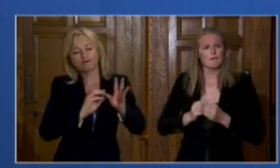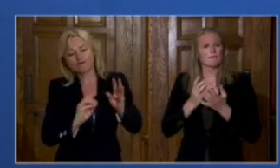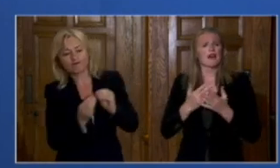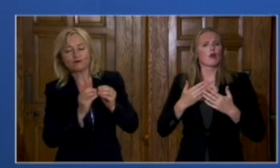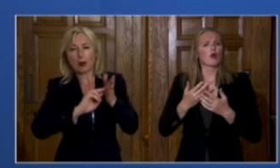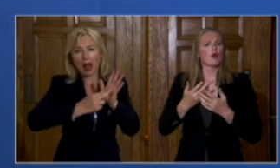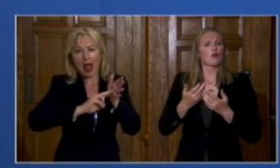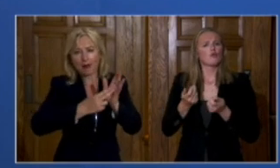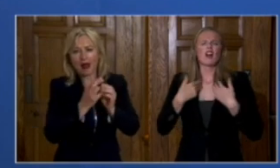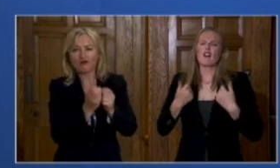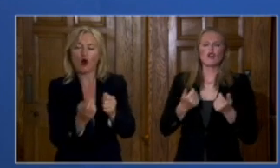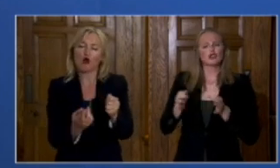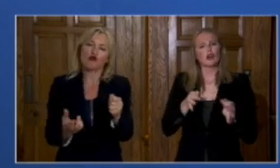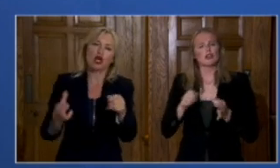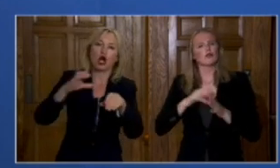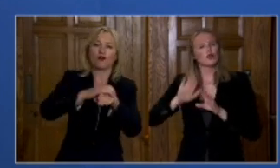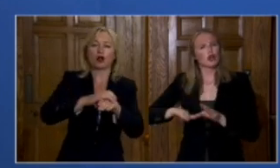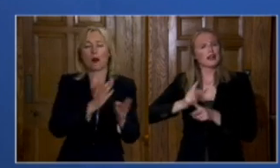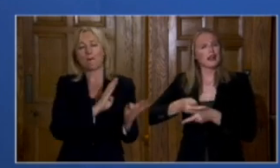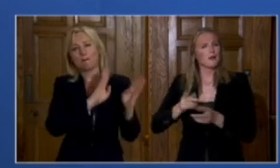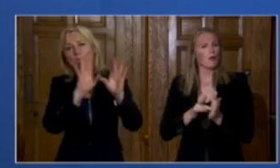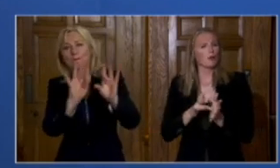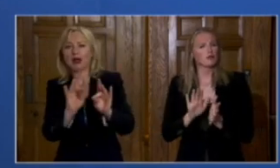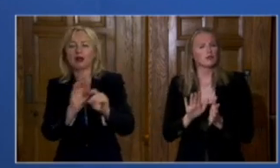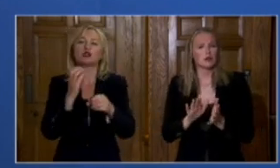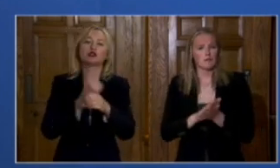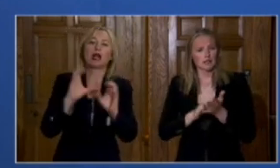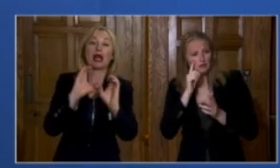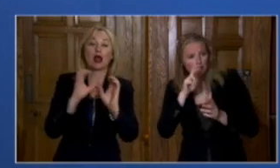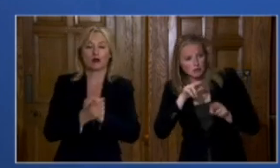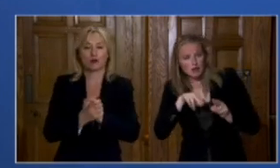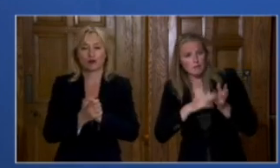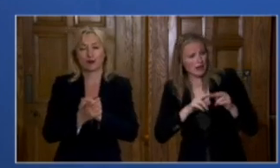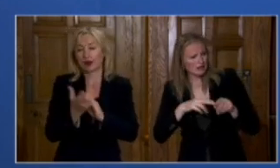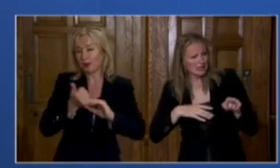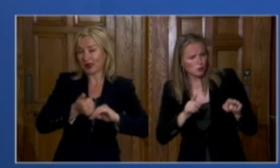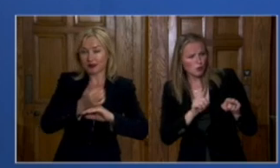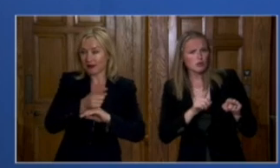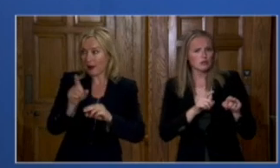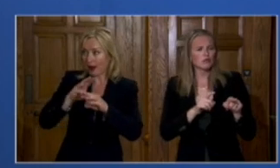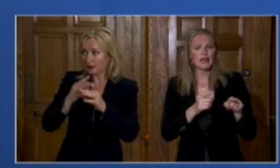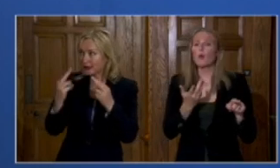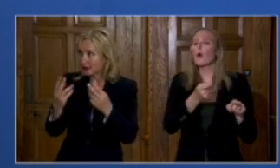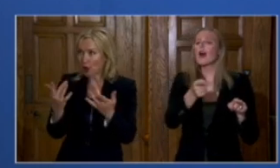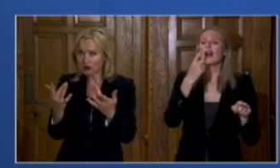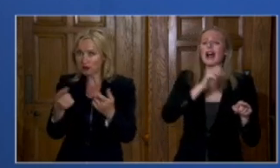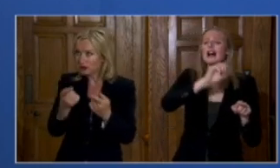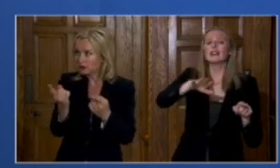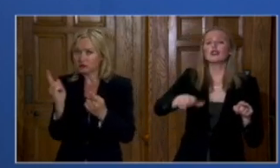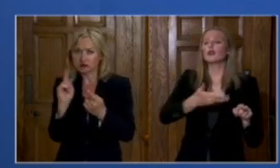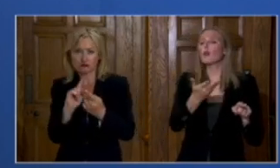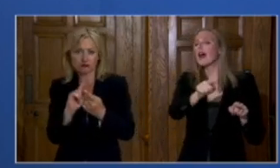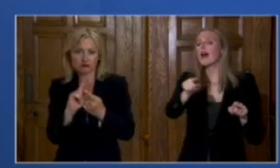recovery strategy for childcare. This will be based on parental need and include assessing where there are capacity gaps. A